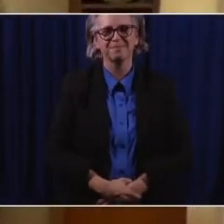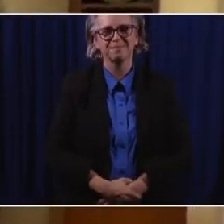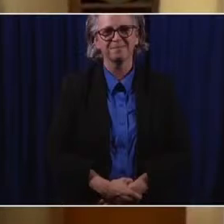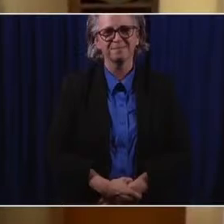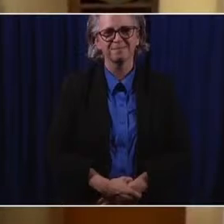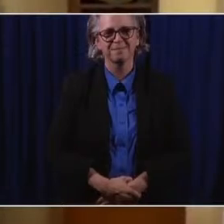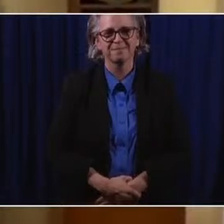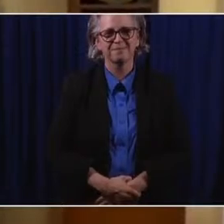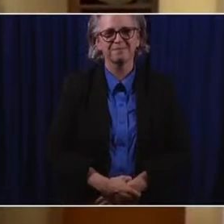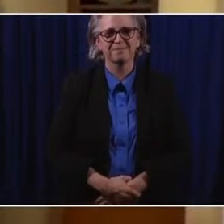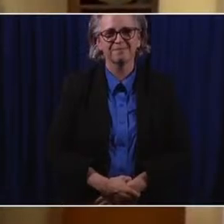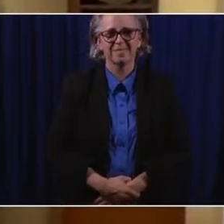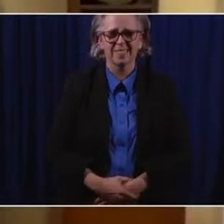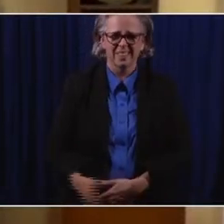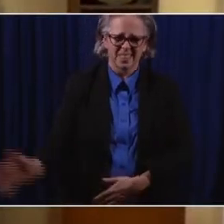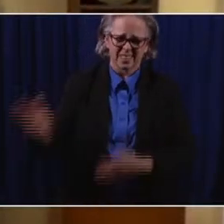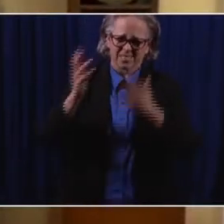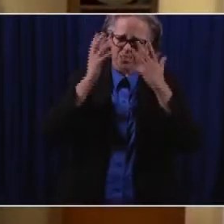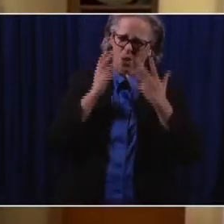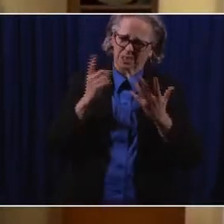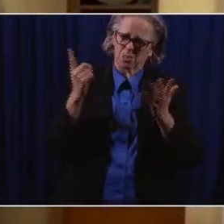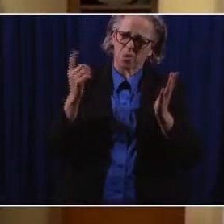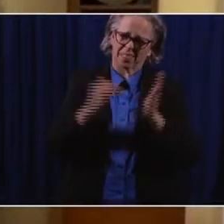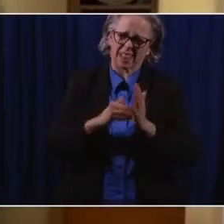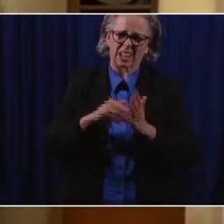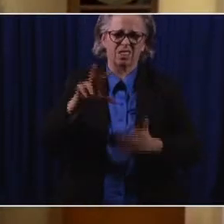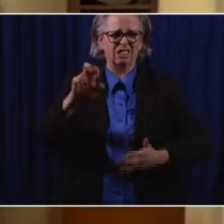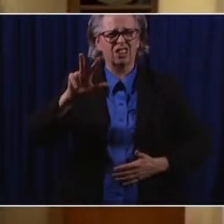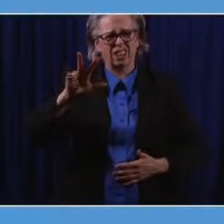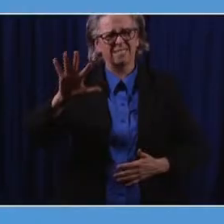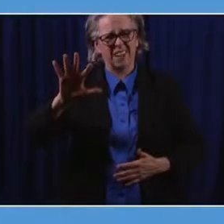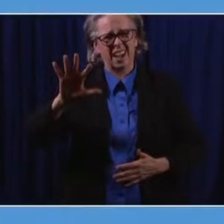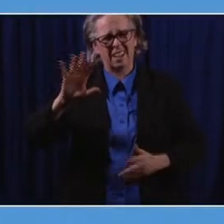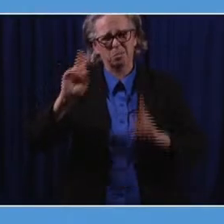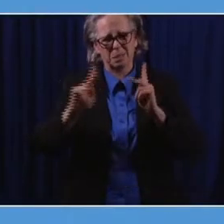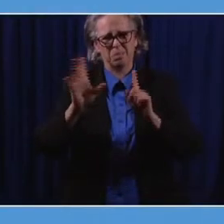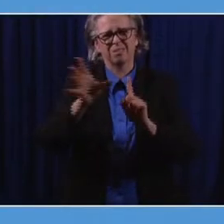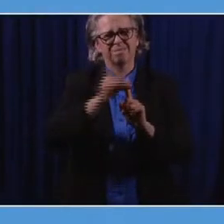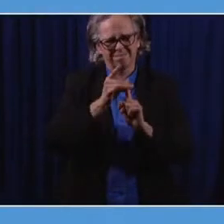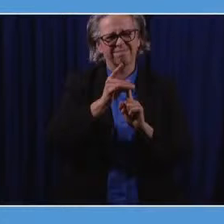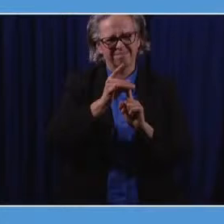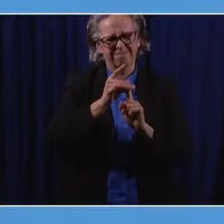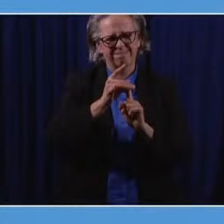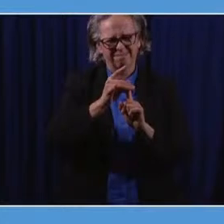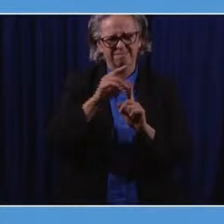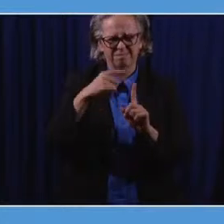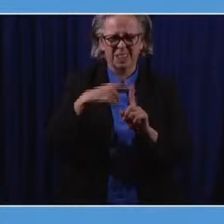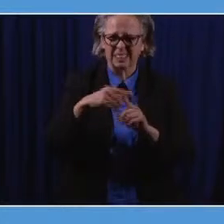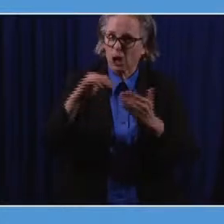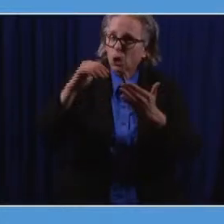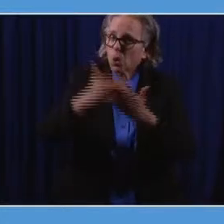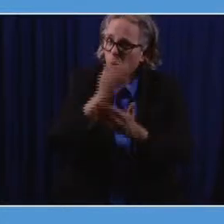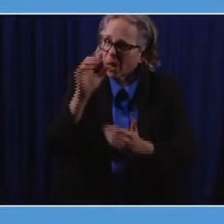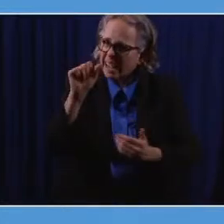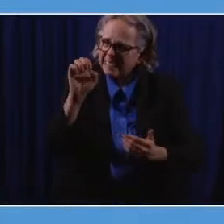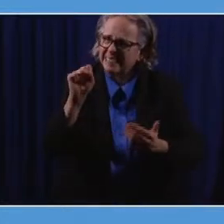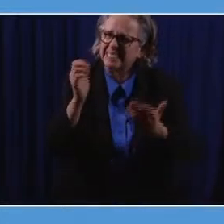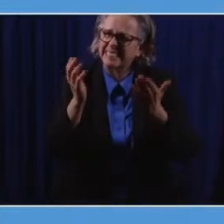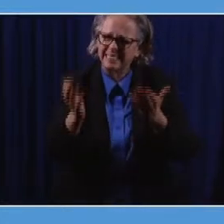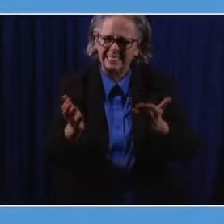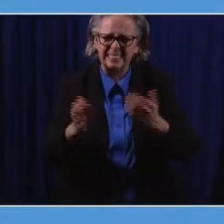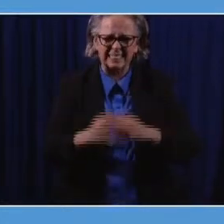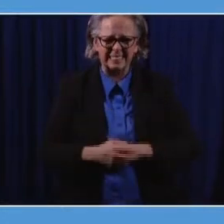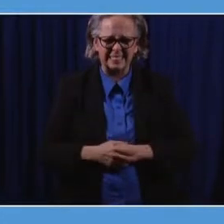Unfortunately, at 1,335 new cases is what we're reporting. This is trending upward.